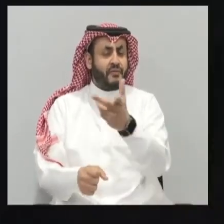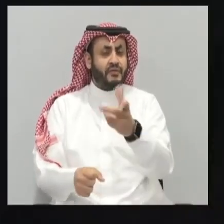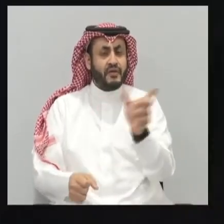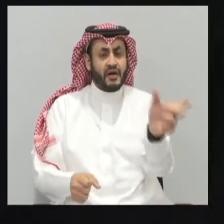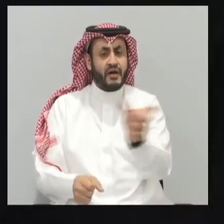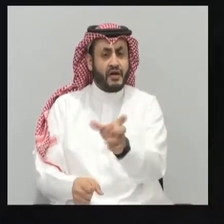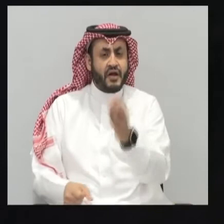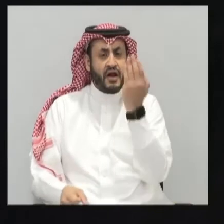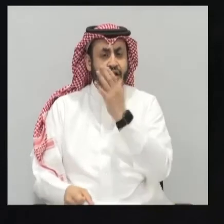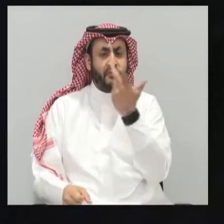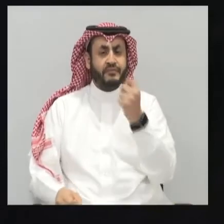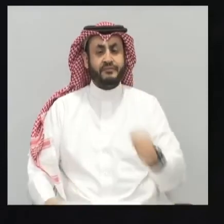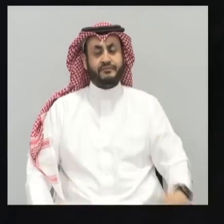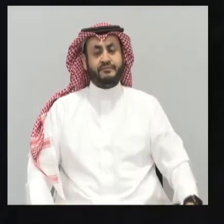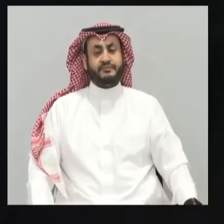article?